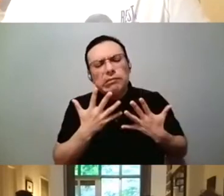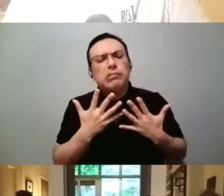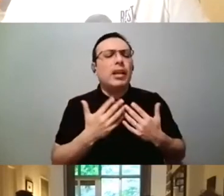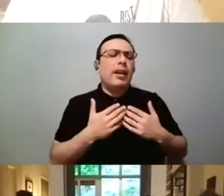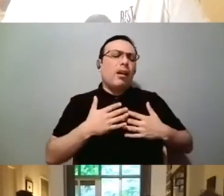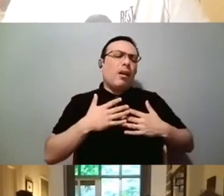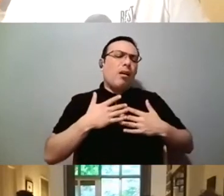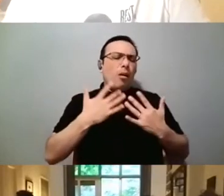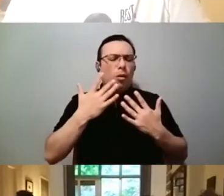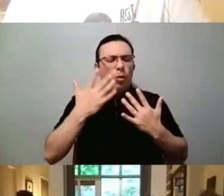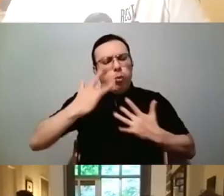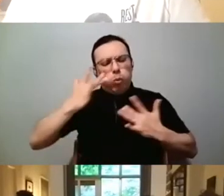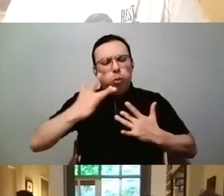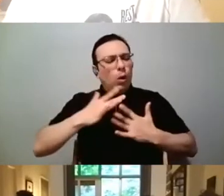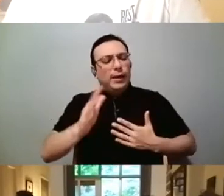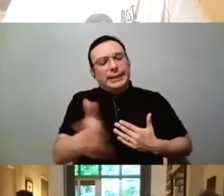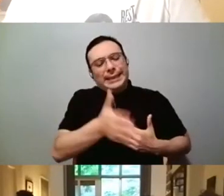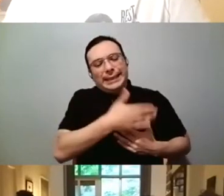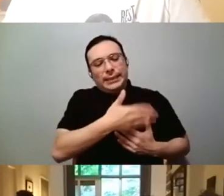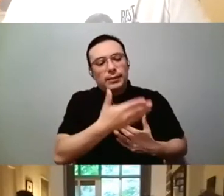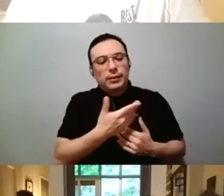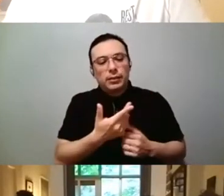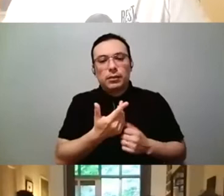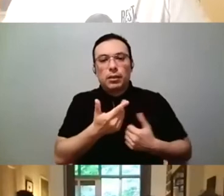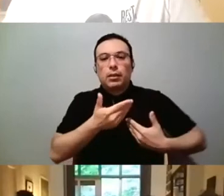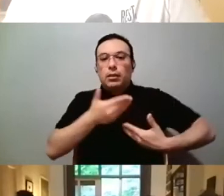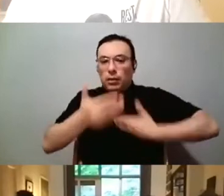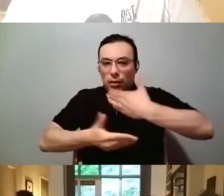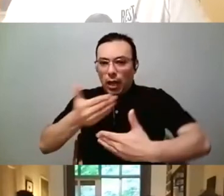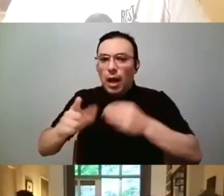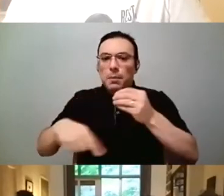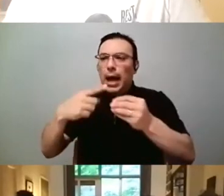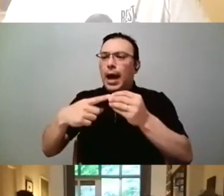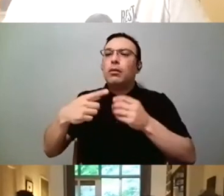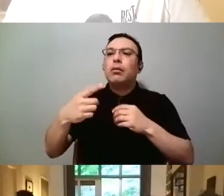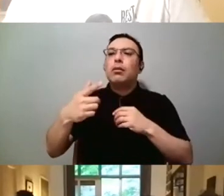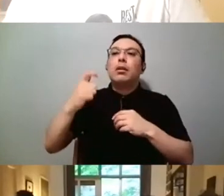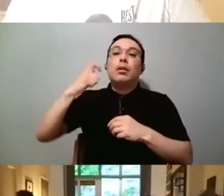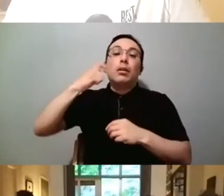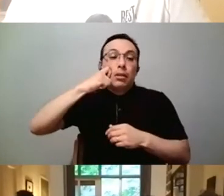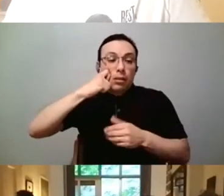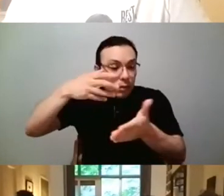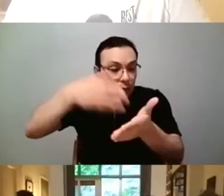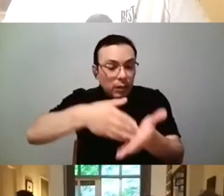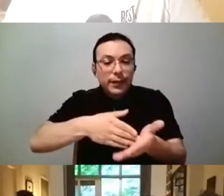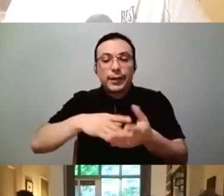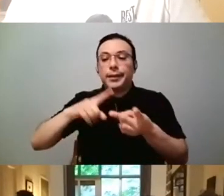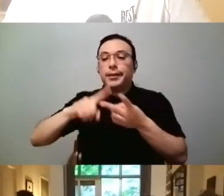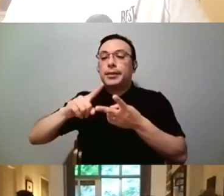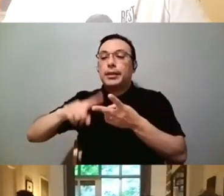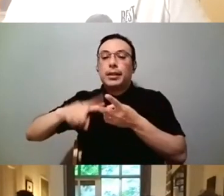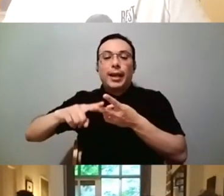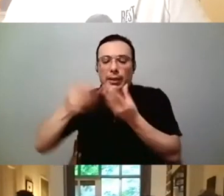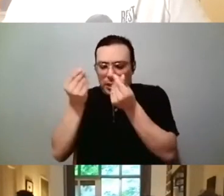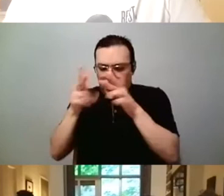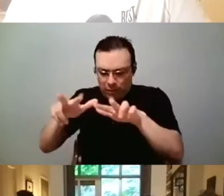orders of hetero patriarchal racial capitalism that we would make good on the